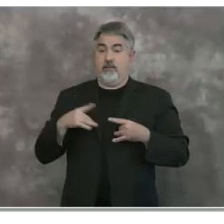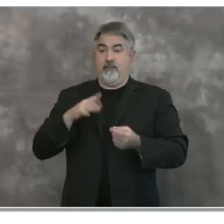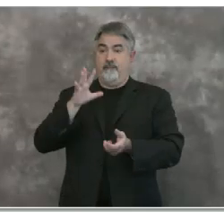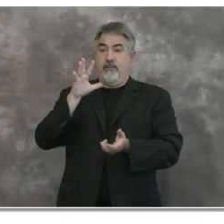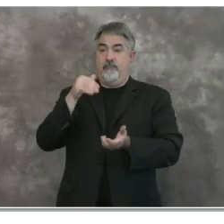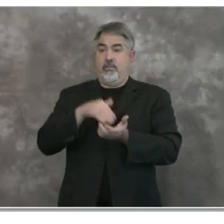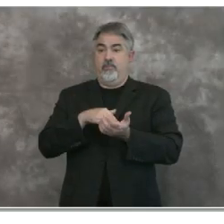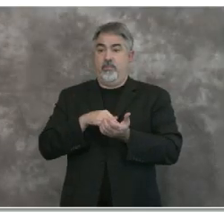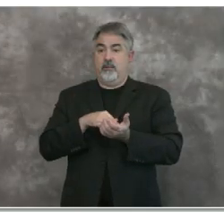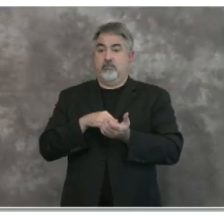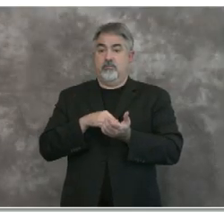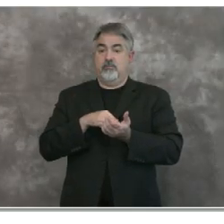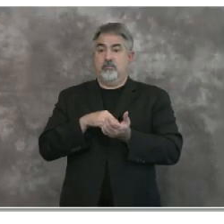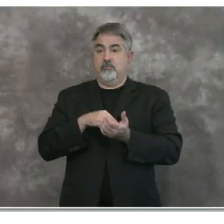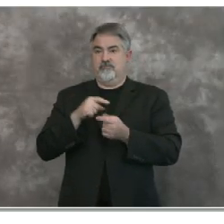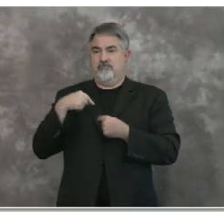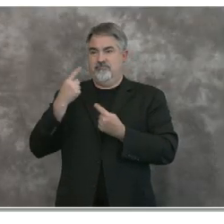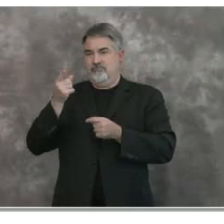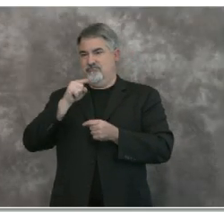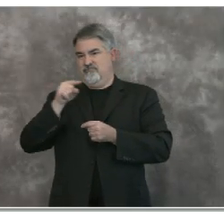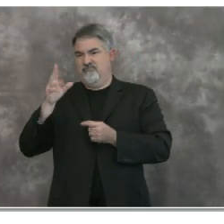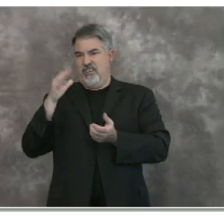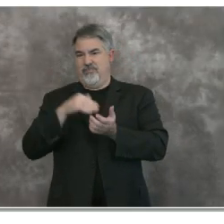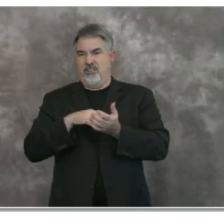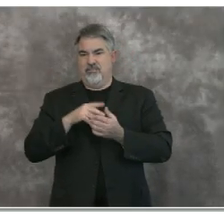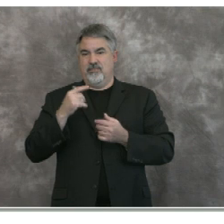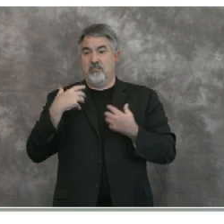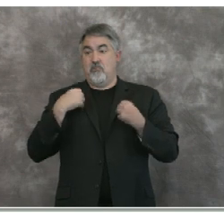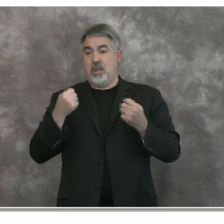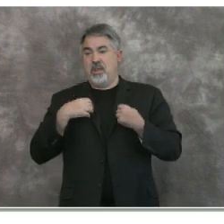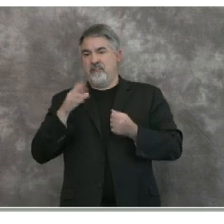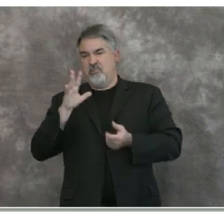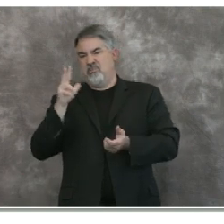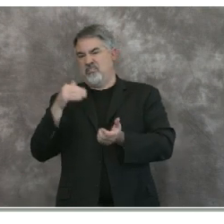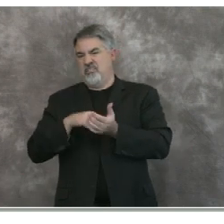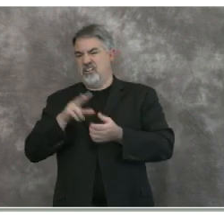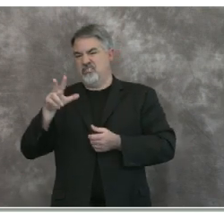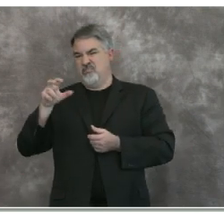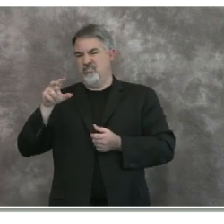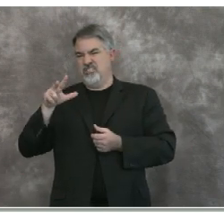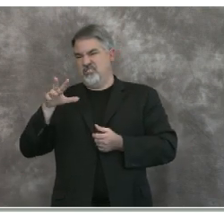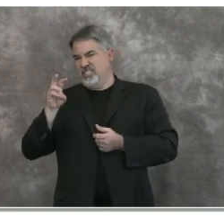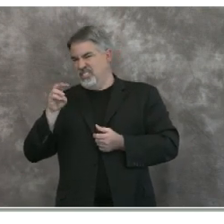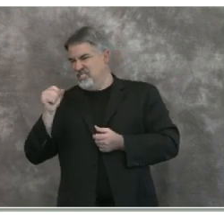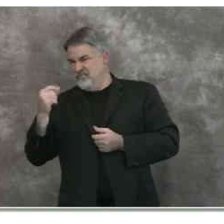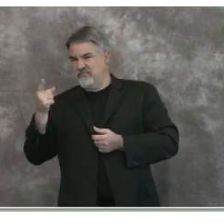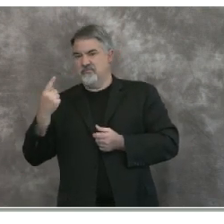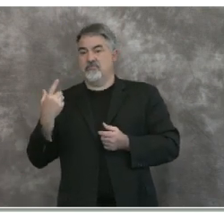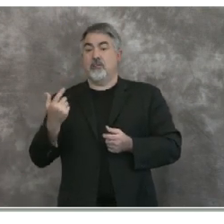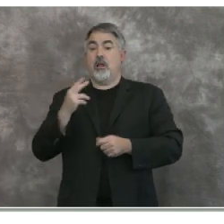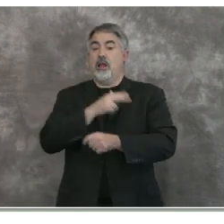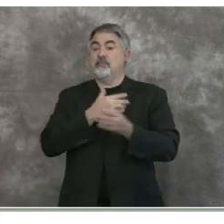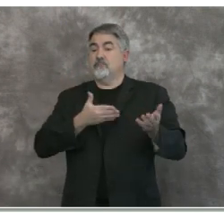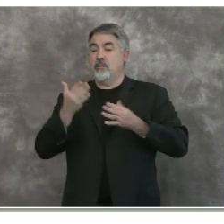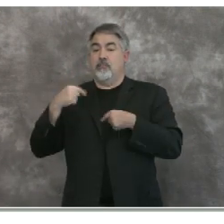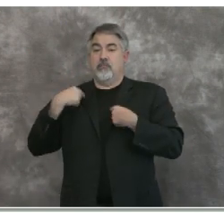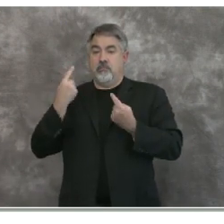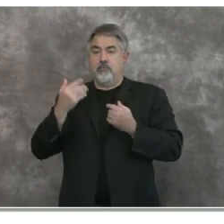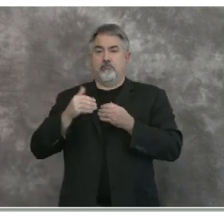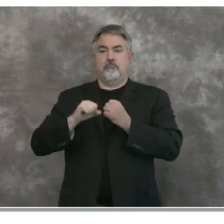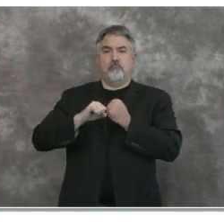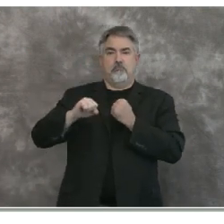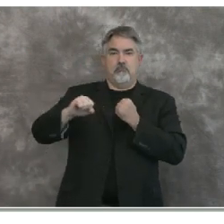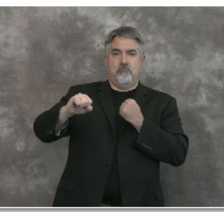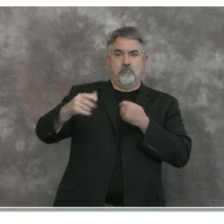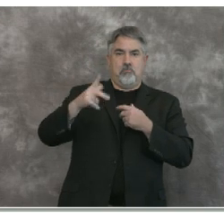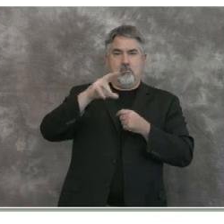5,391, estimated recovery, 3,364, cumulative hospitalization with a doubling rate of 30 days, cumulative